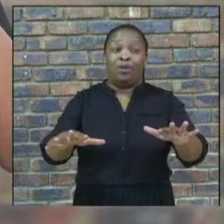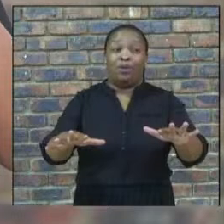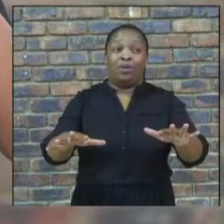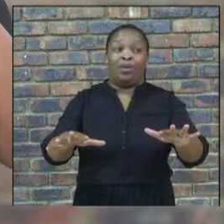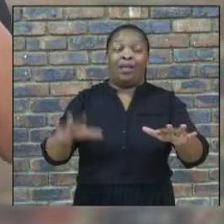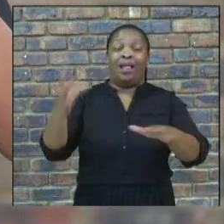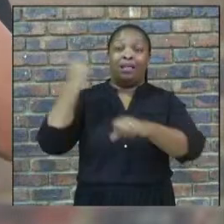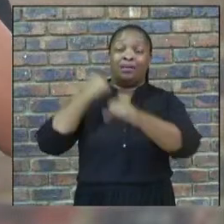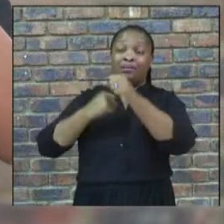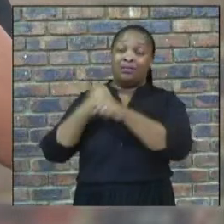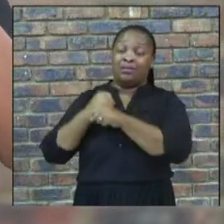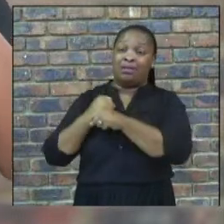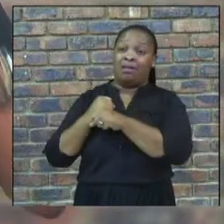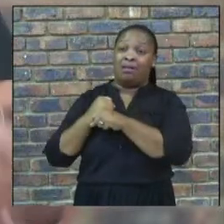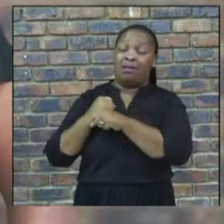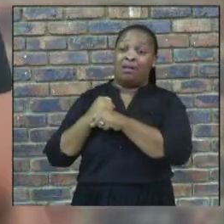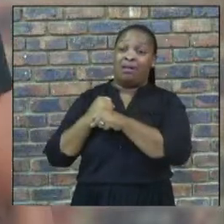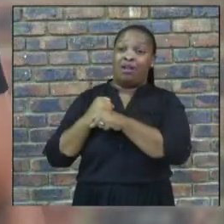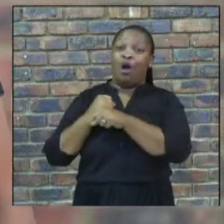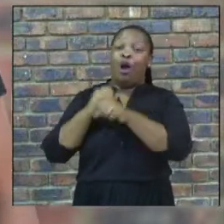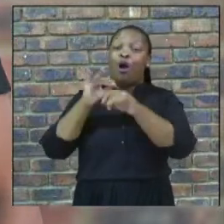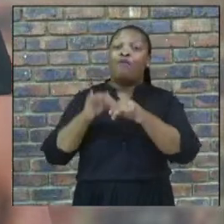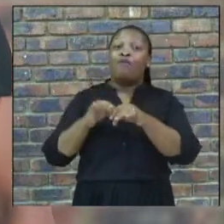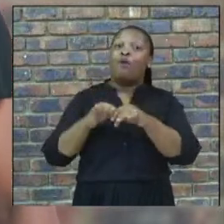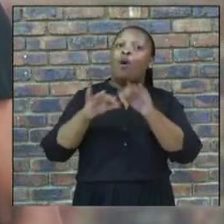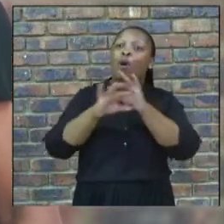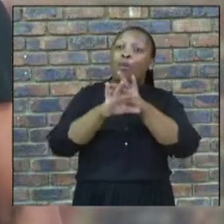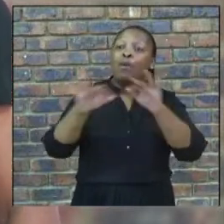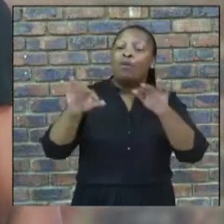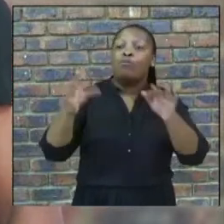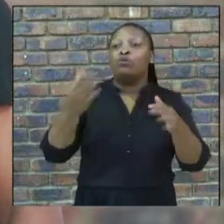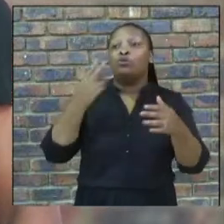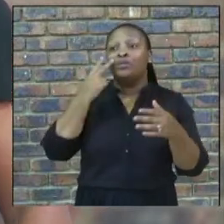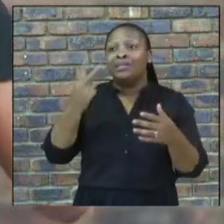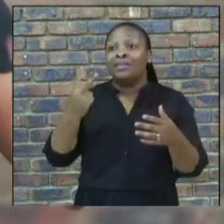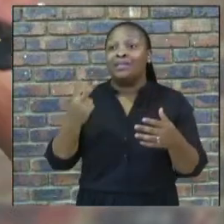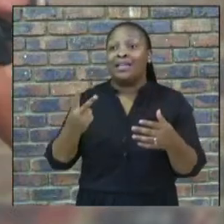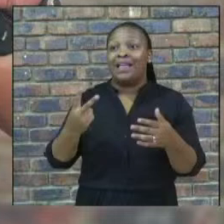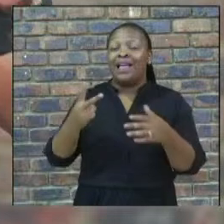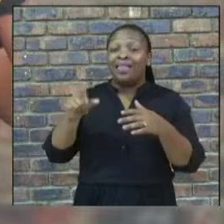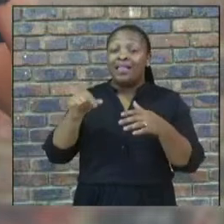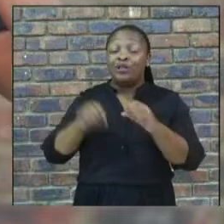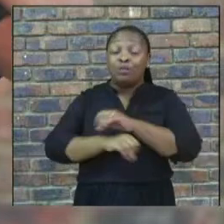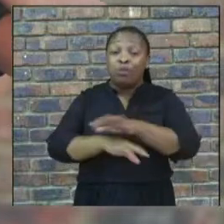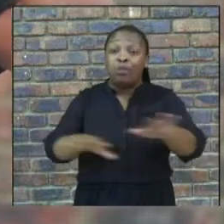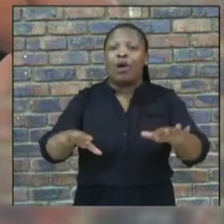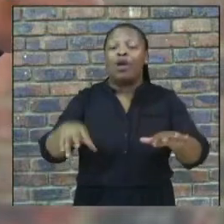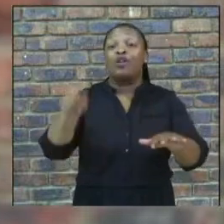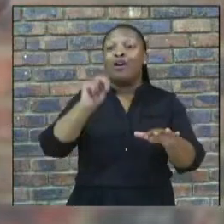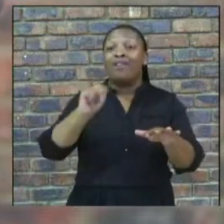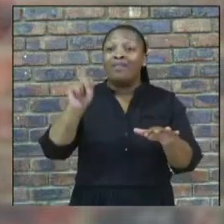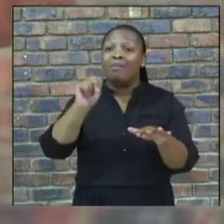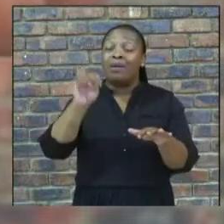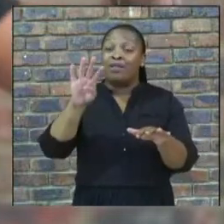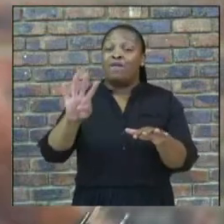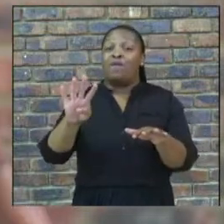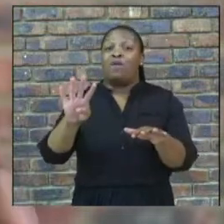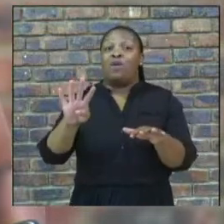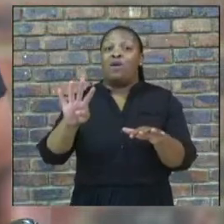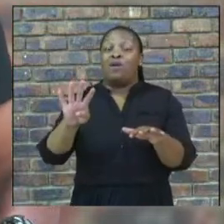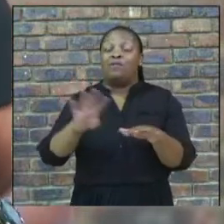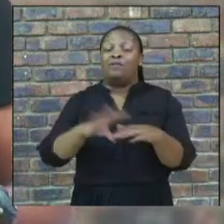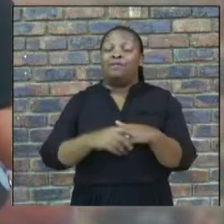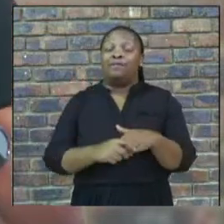last year for public commentary in November the 4th. So it was sent out.